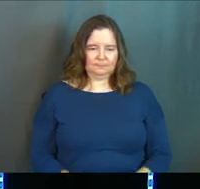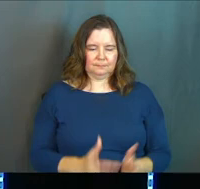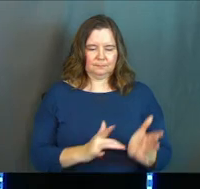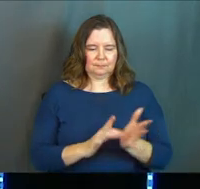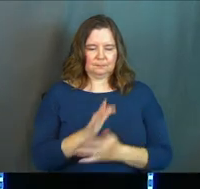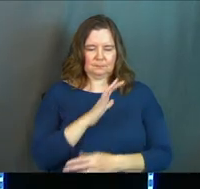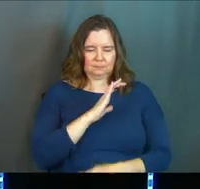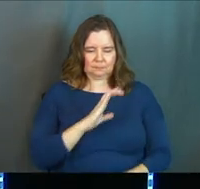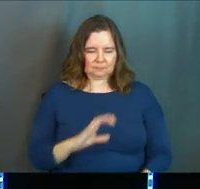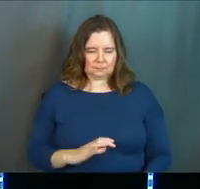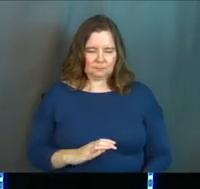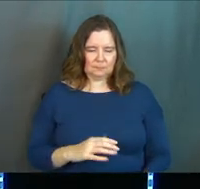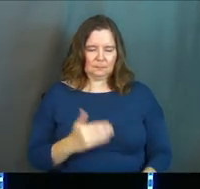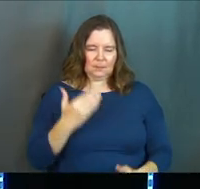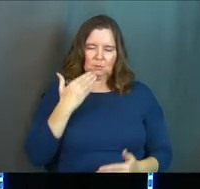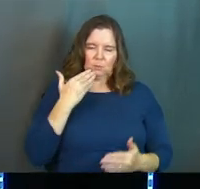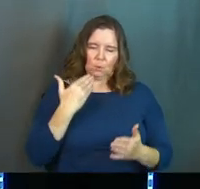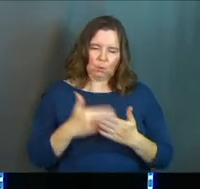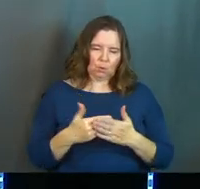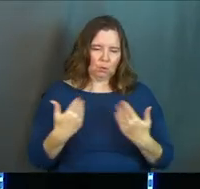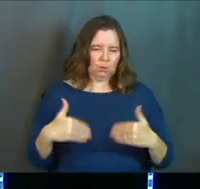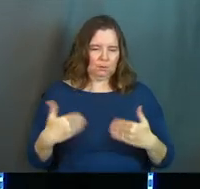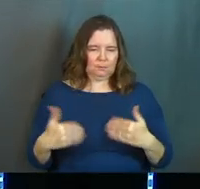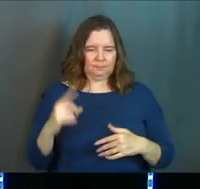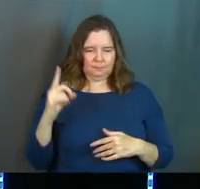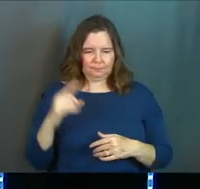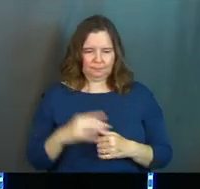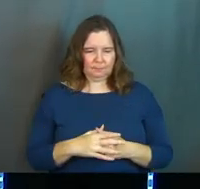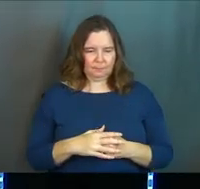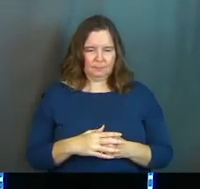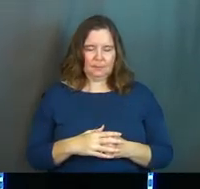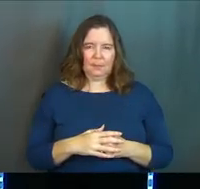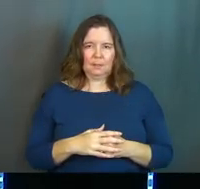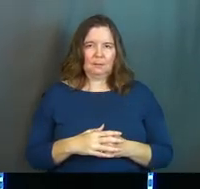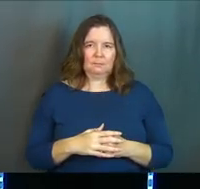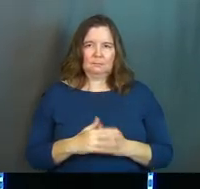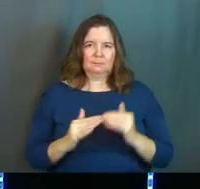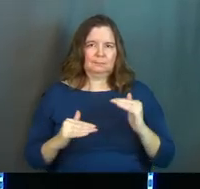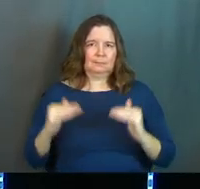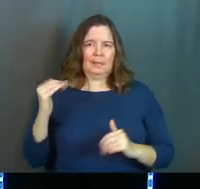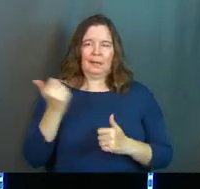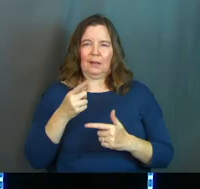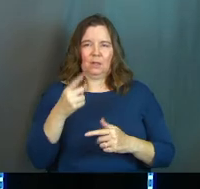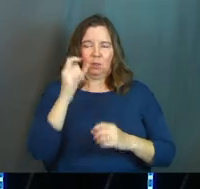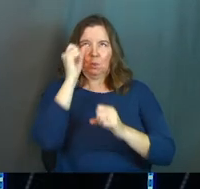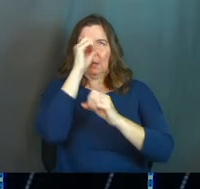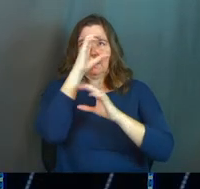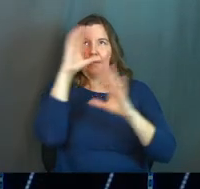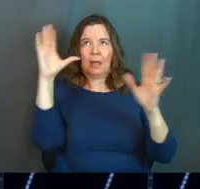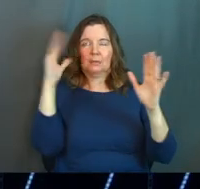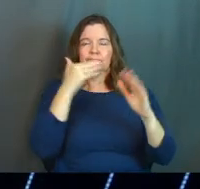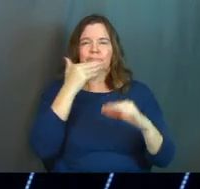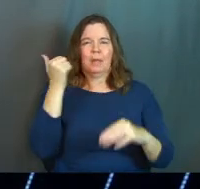Jesus Christ is so good. He's beyond anything you ever imagined.